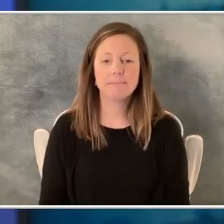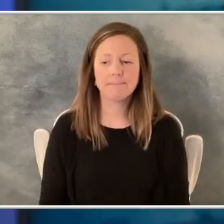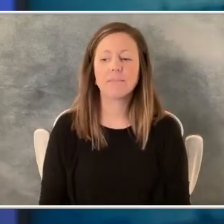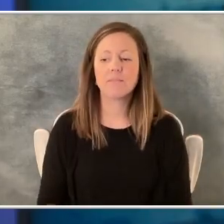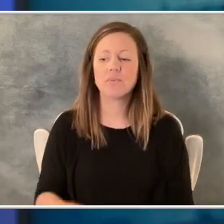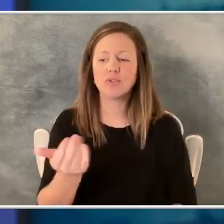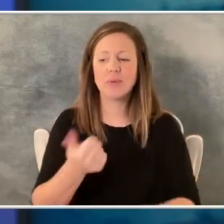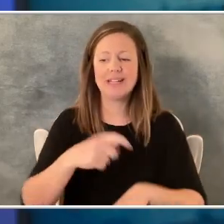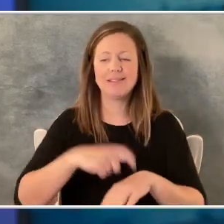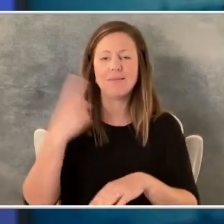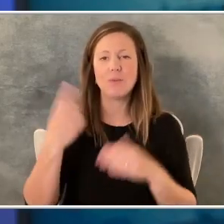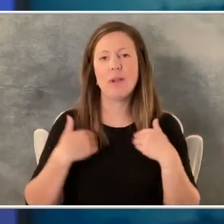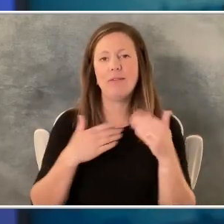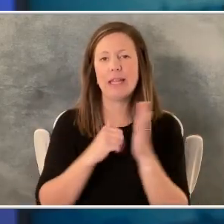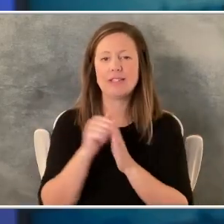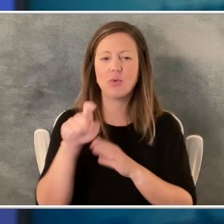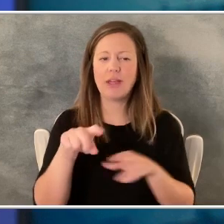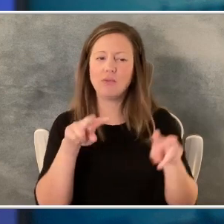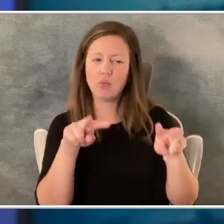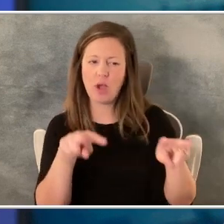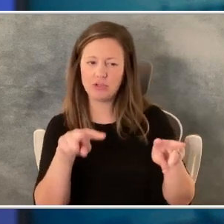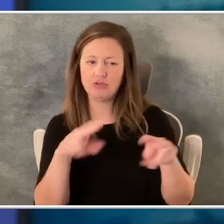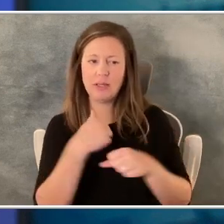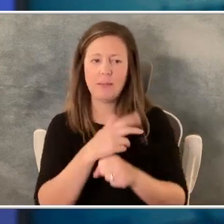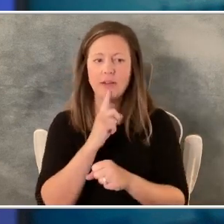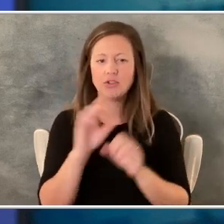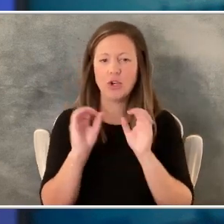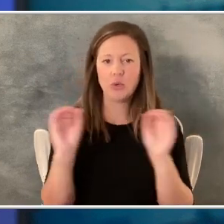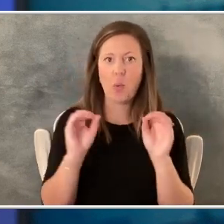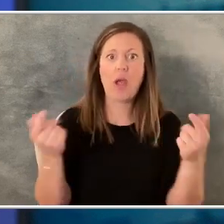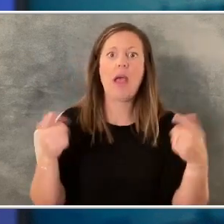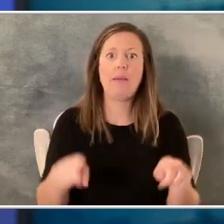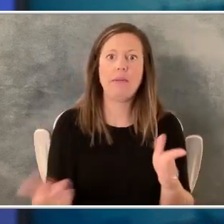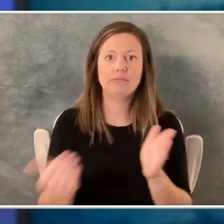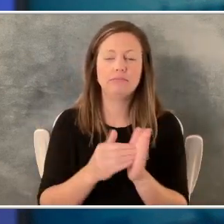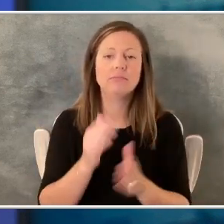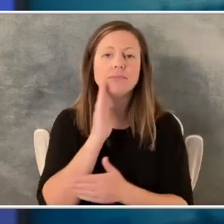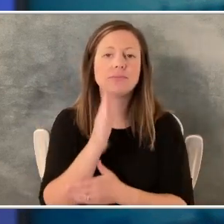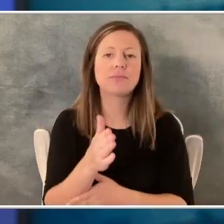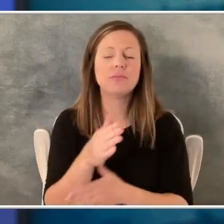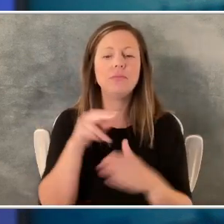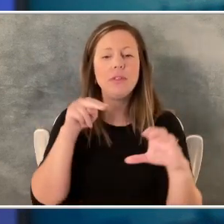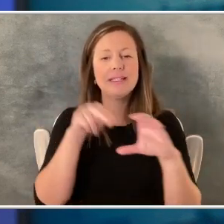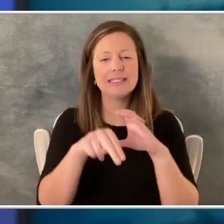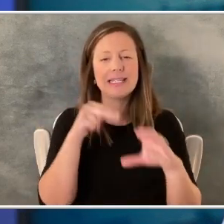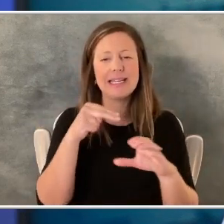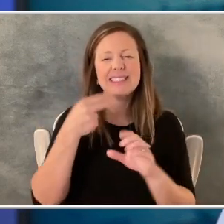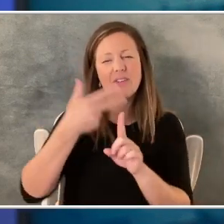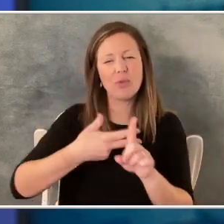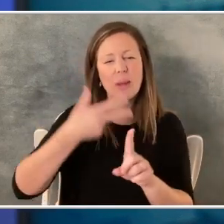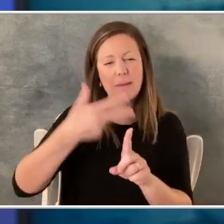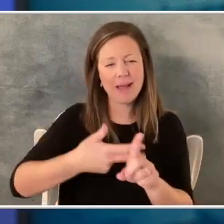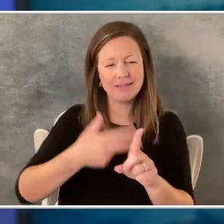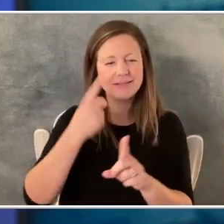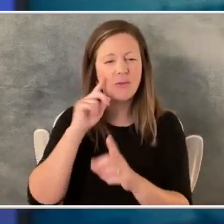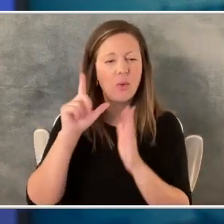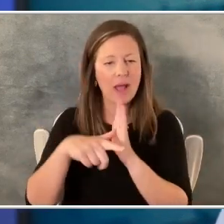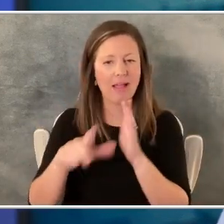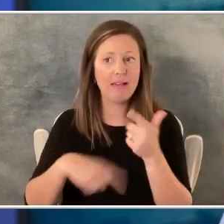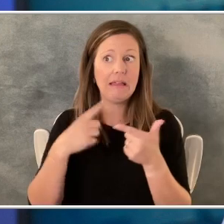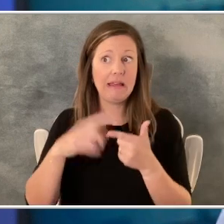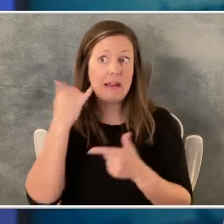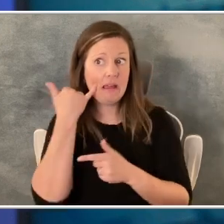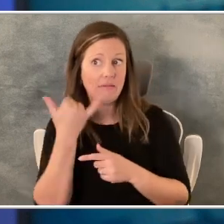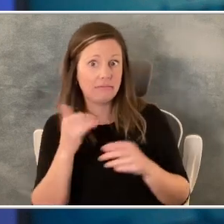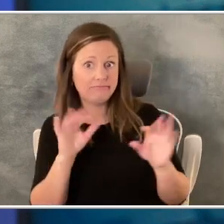and surveil of someone to make sure there's no recurrence. So he'll be getting repeat scans every 3 to 6 months for a while, and then assuming those stay negative, we'll start